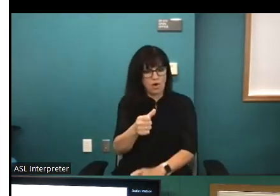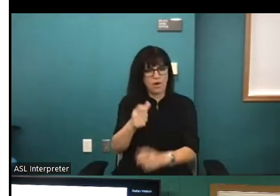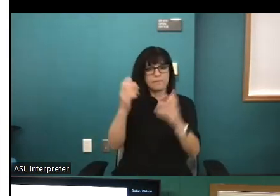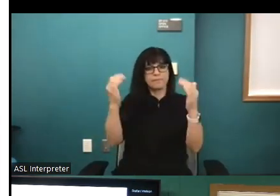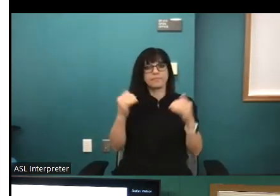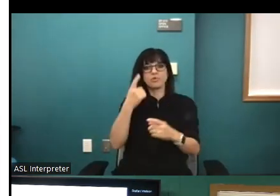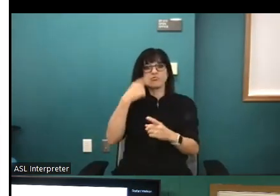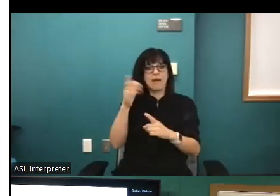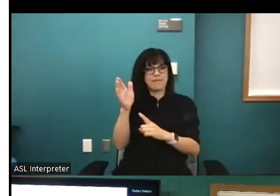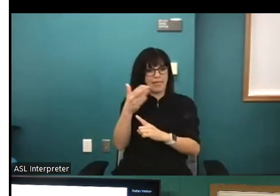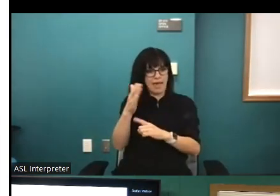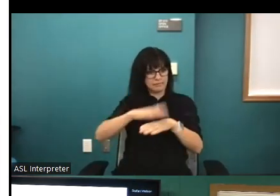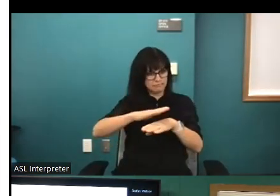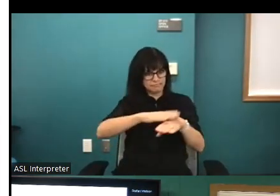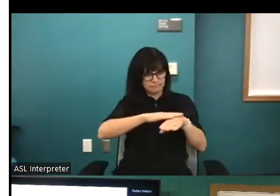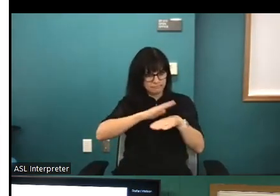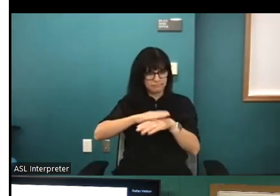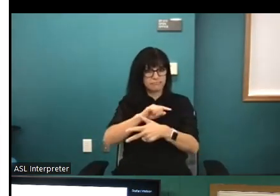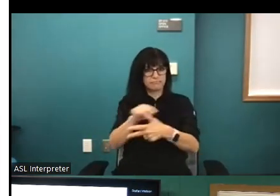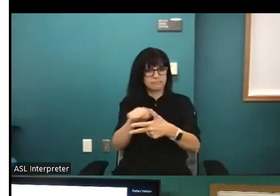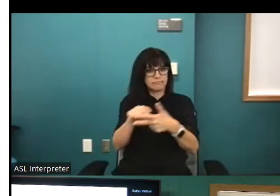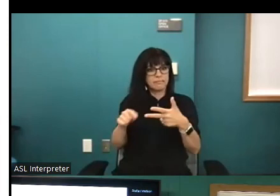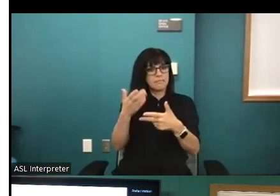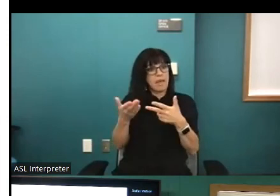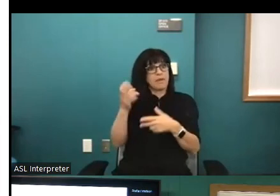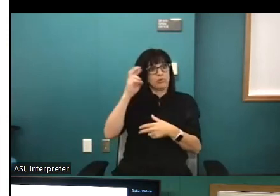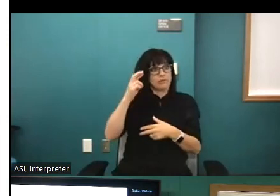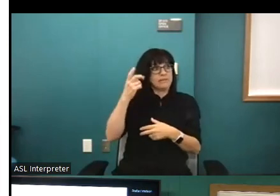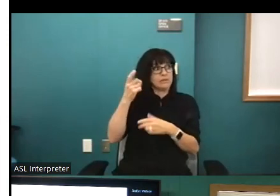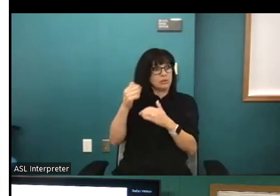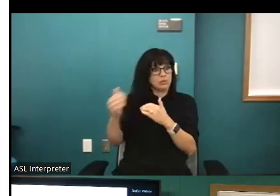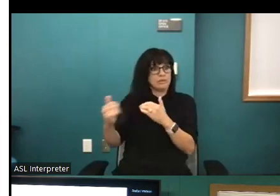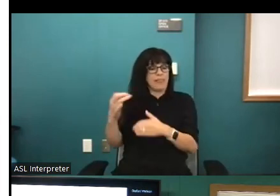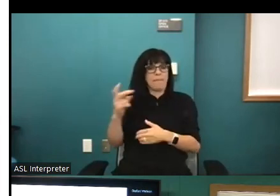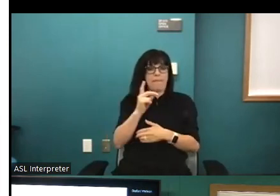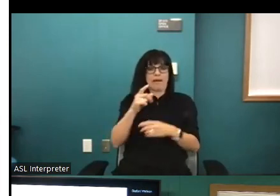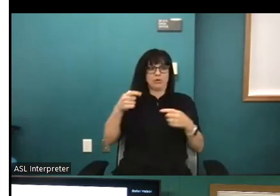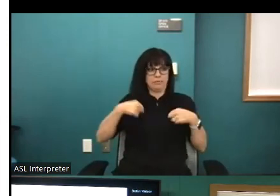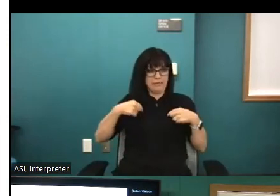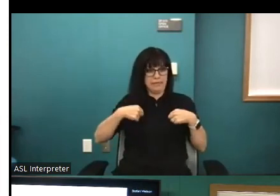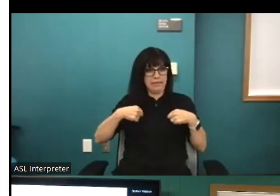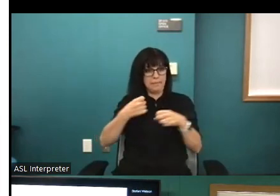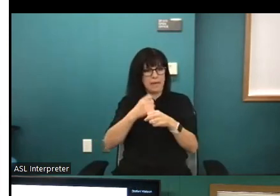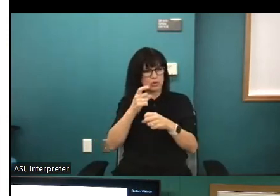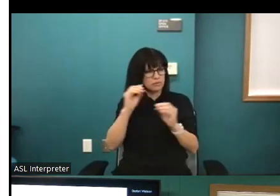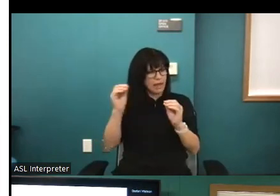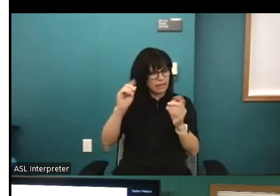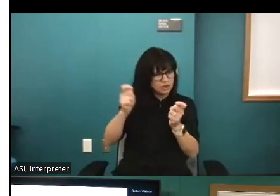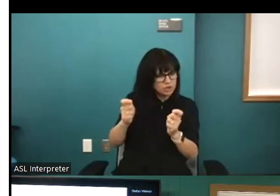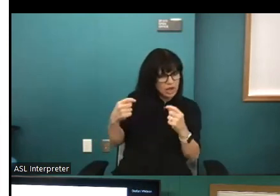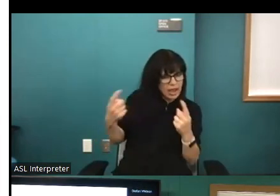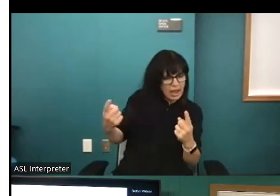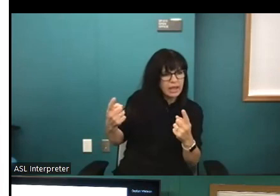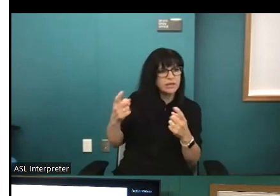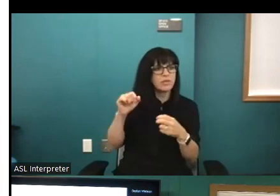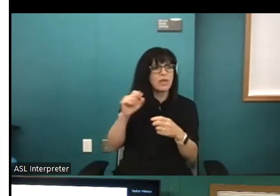are some red flags that you might notice, and that might be reason for you to send them back to me and make sure nothing has changed. And that's